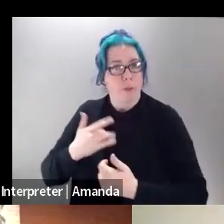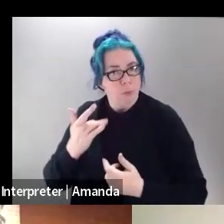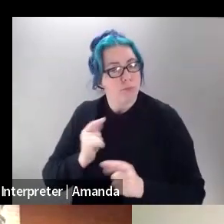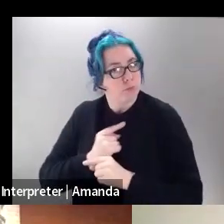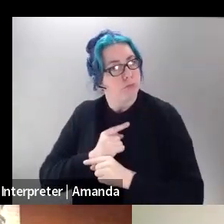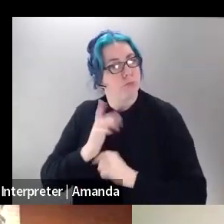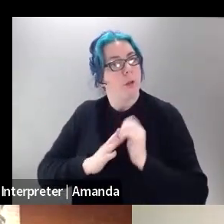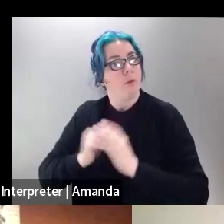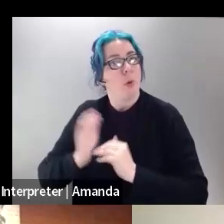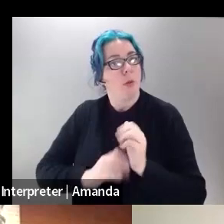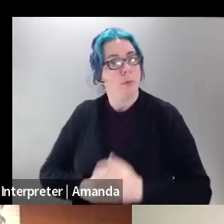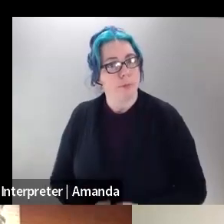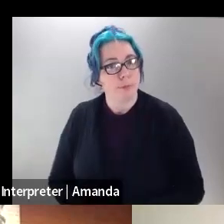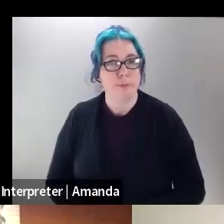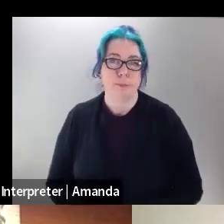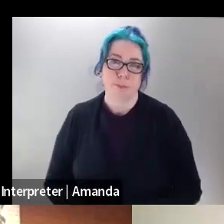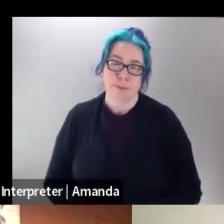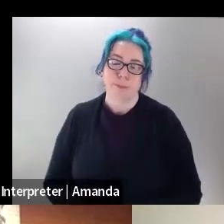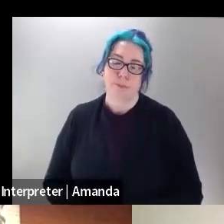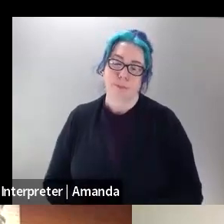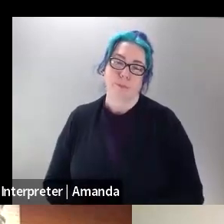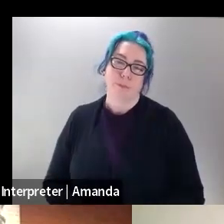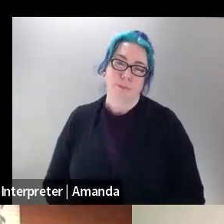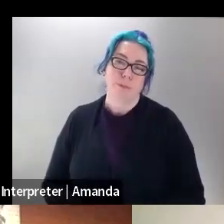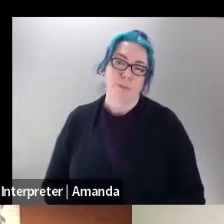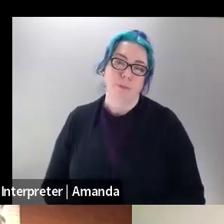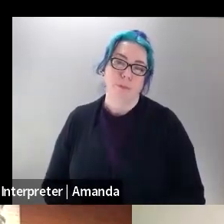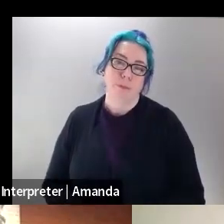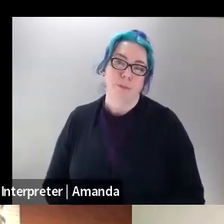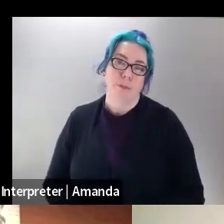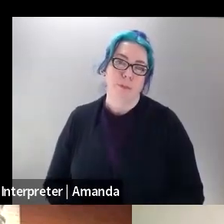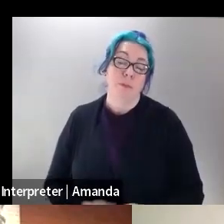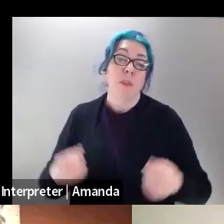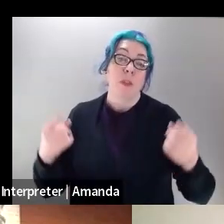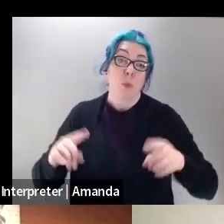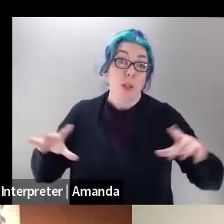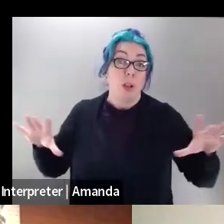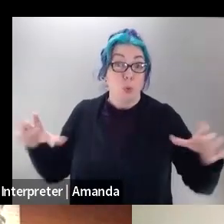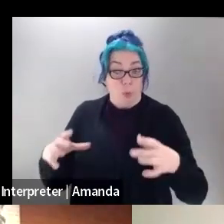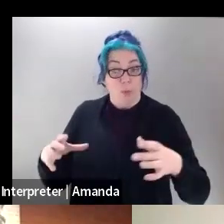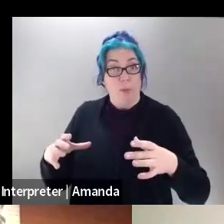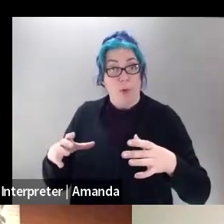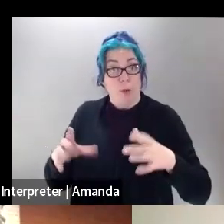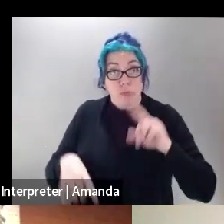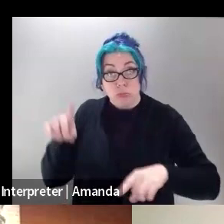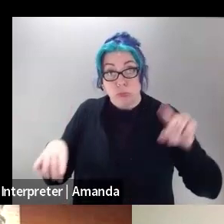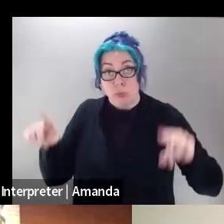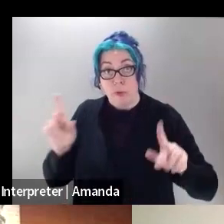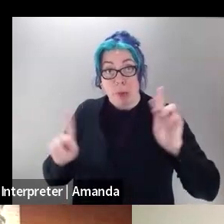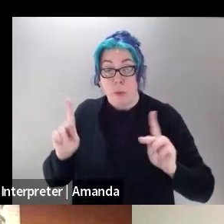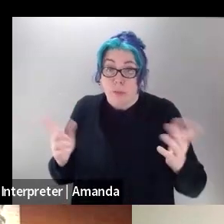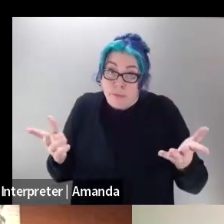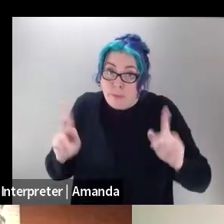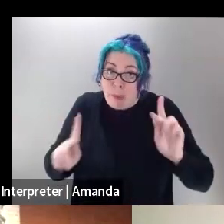can have varying experiences and opinions about community agreements. We all do, and